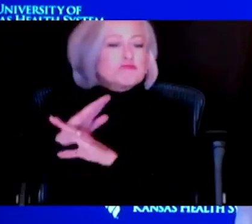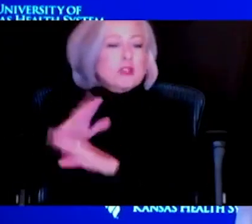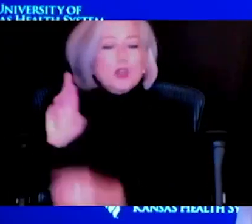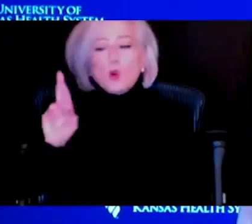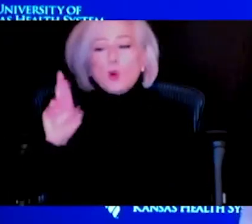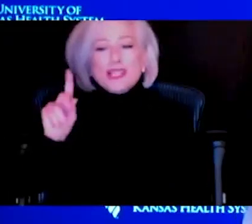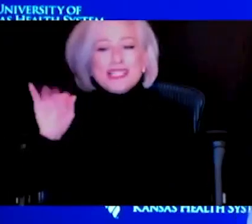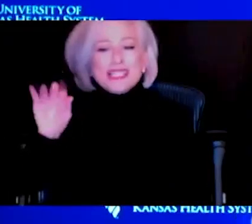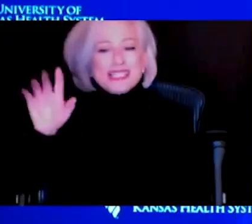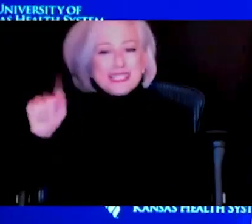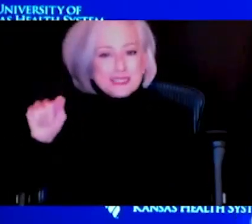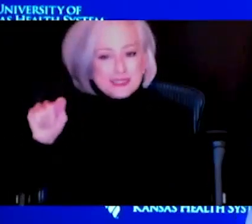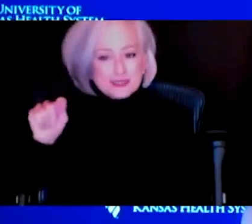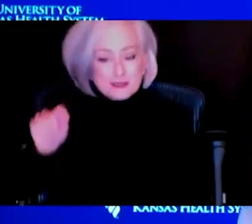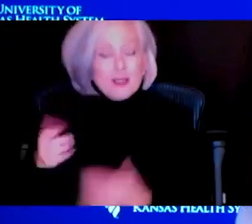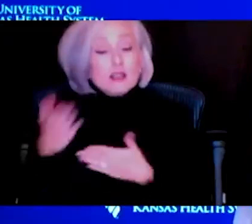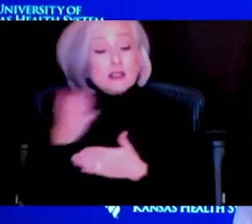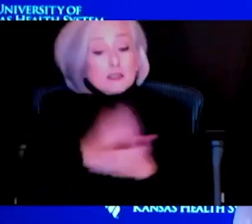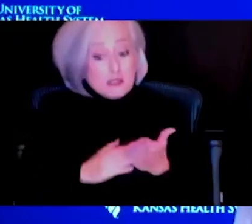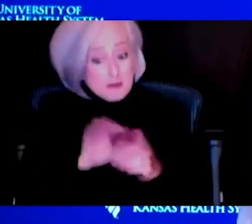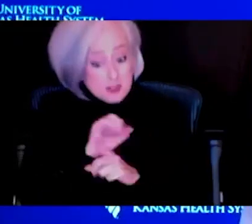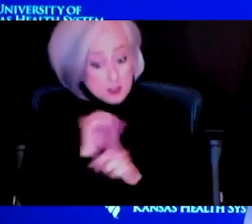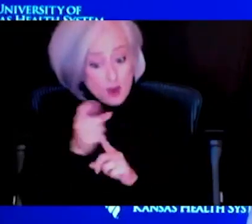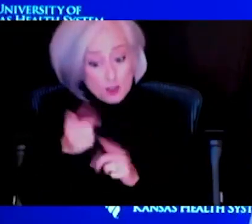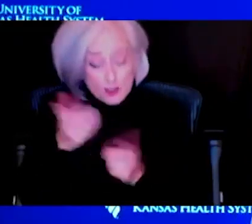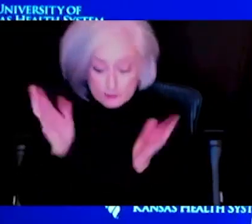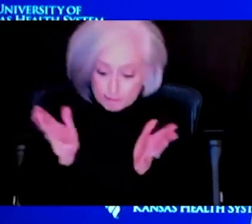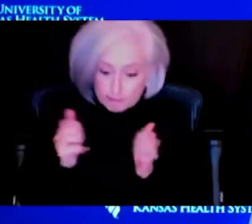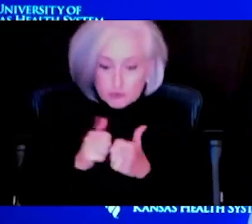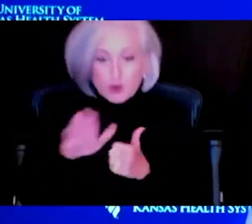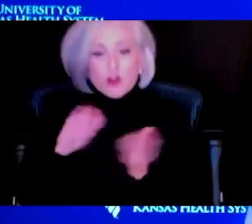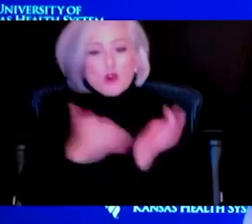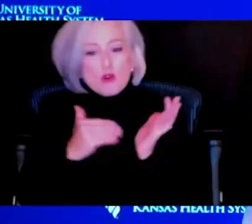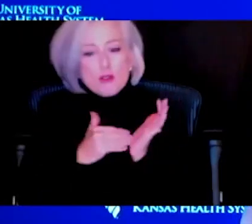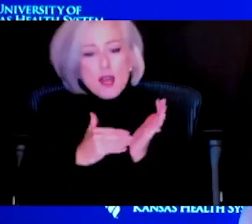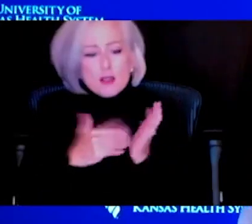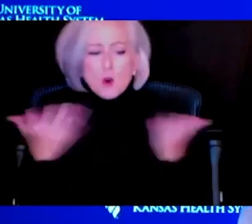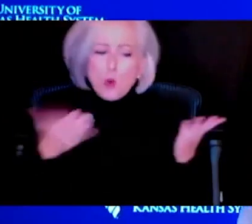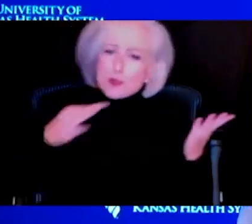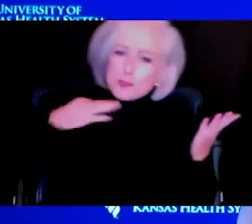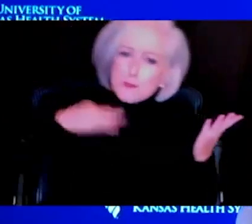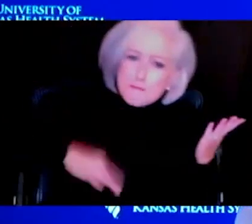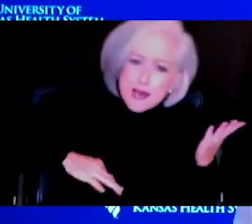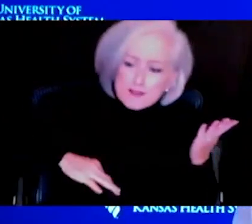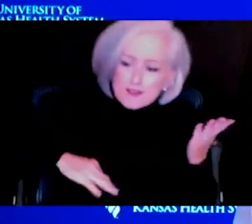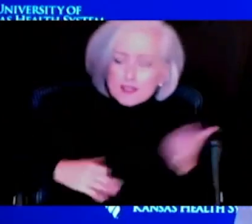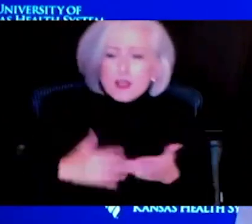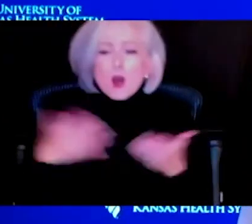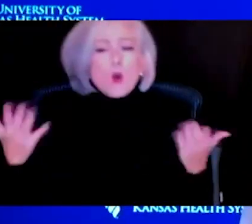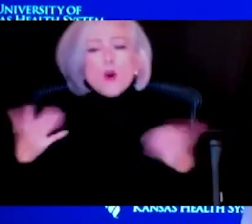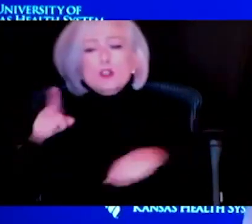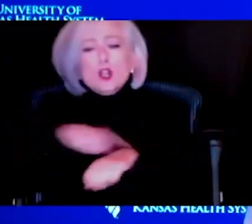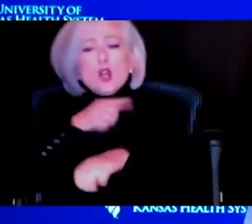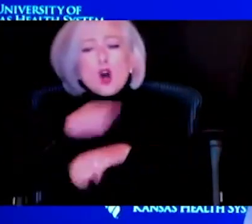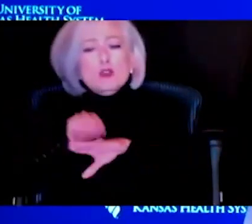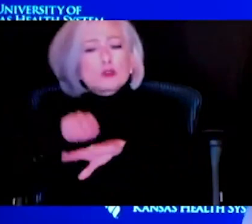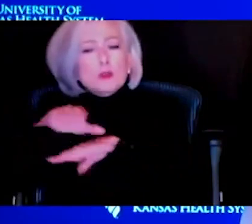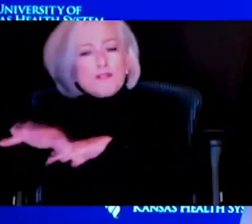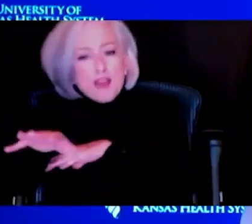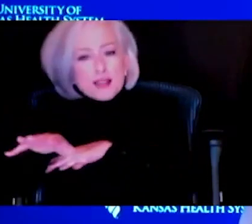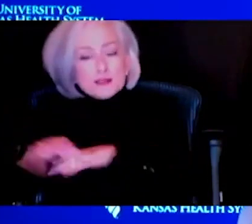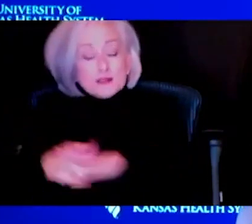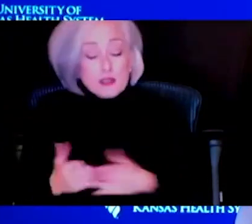instances, you have to talk with your physician about the benefits and risks of going on those long-term antibiotics. I have a number of patients who are on long-term